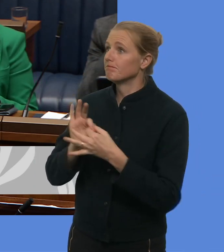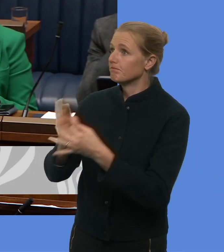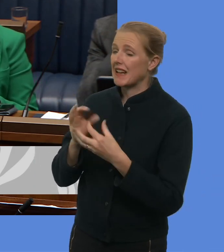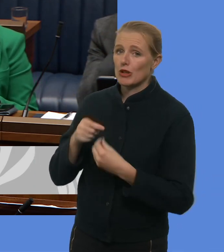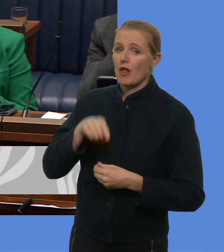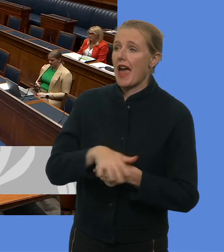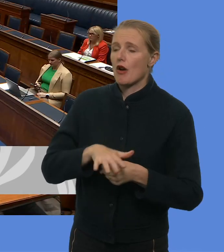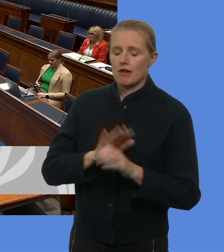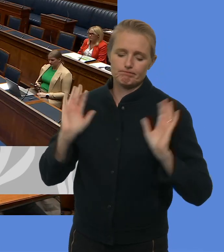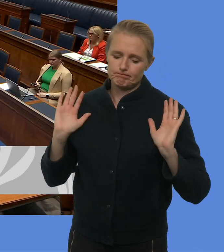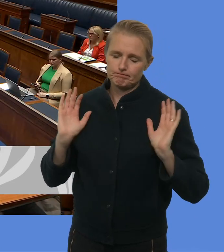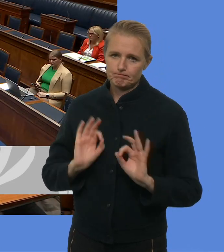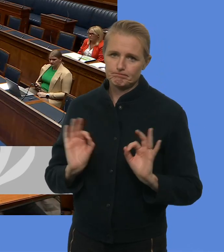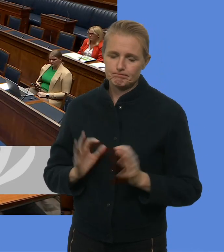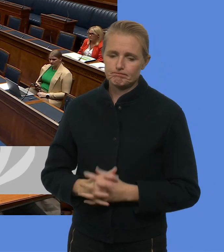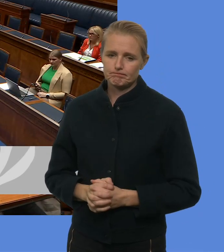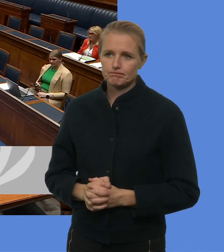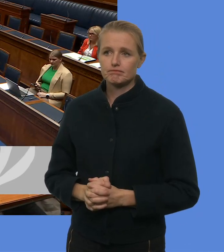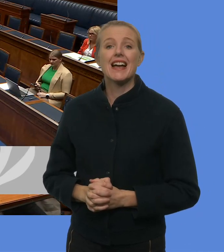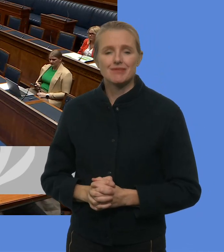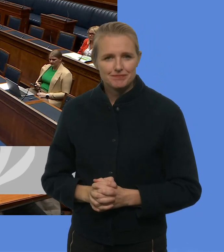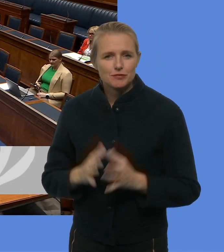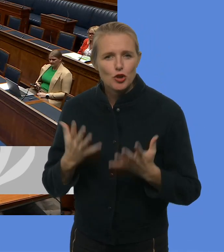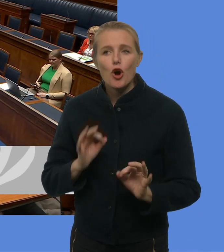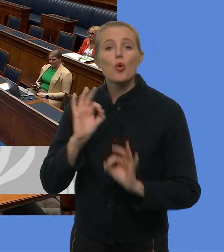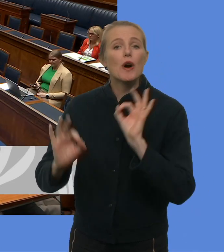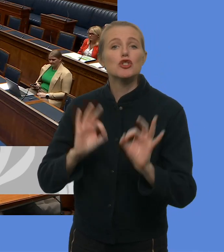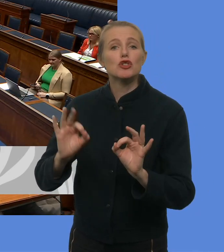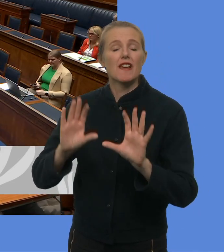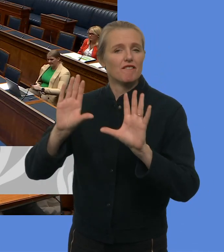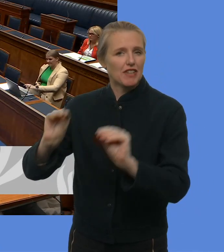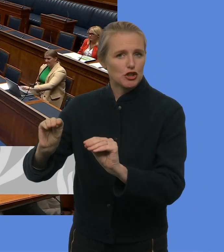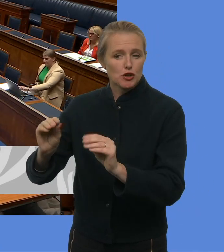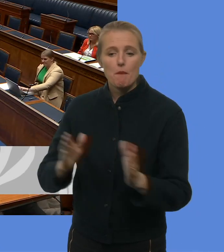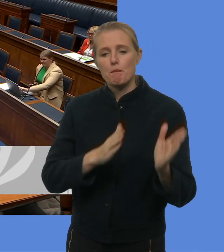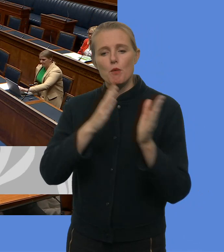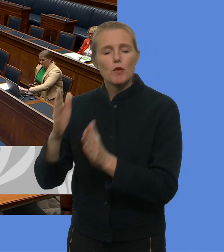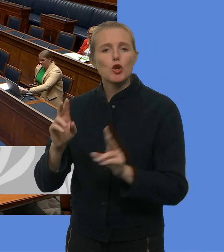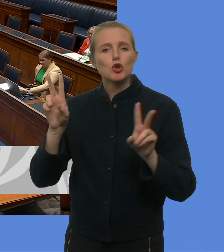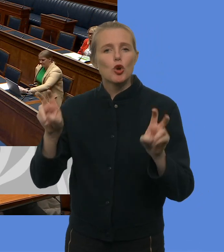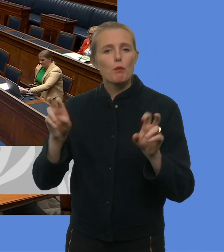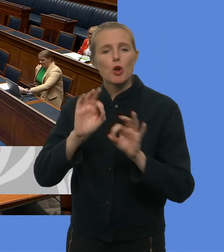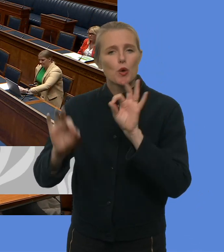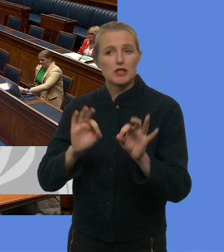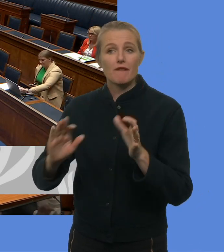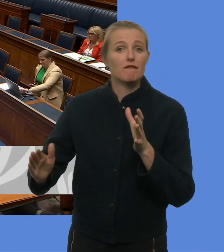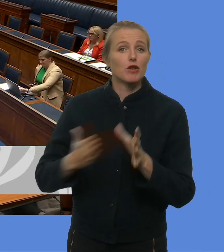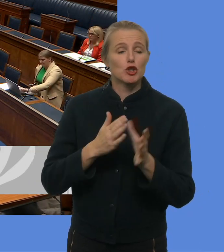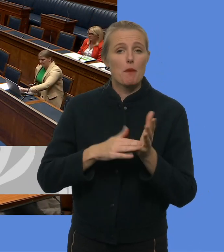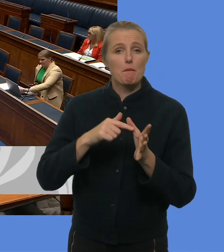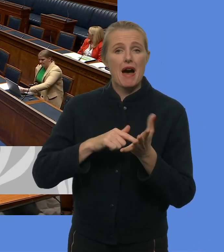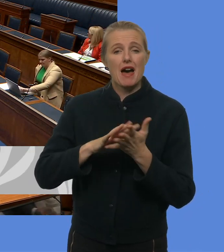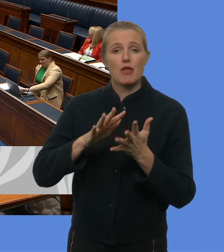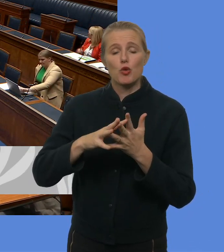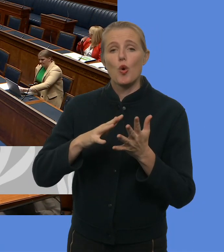this. That draws to a conclusion the opportunity for questions. Move to topical questions, and I call Matthew O'Toole.